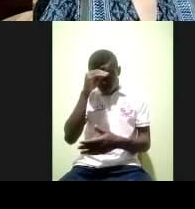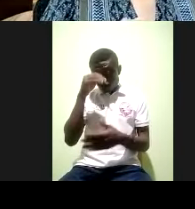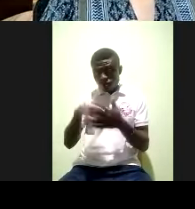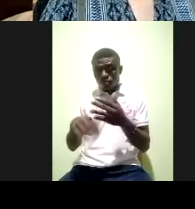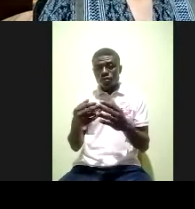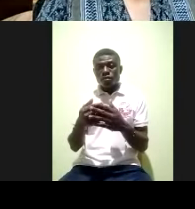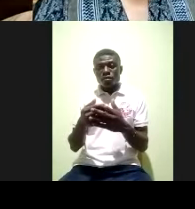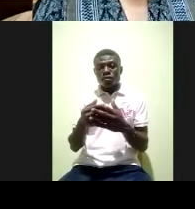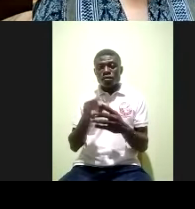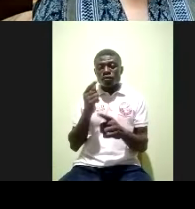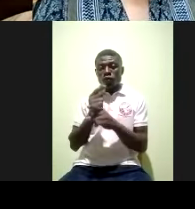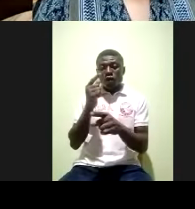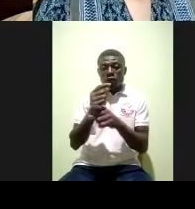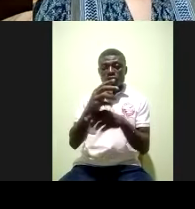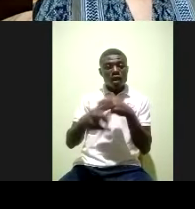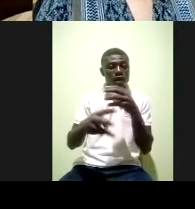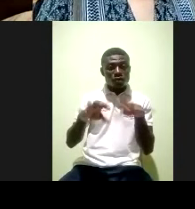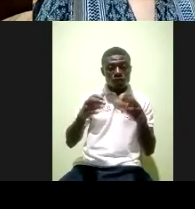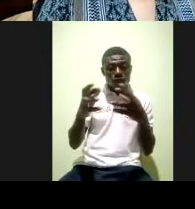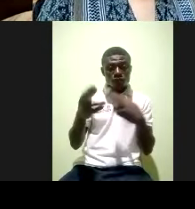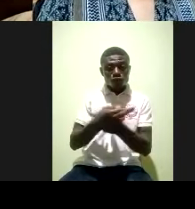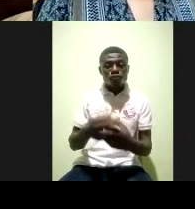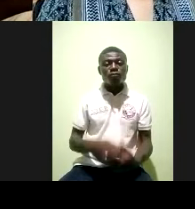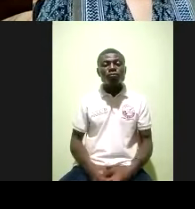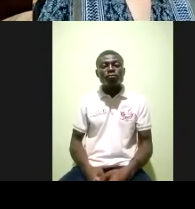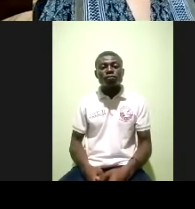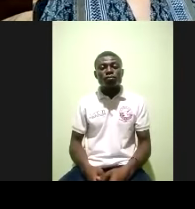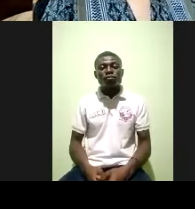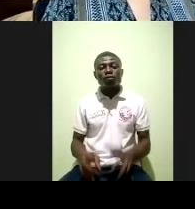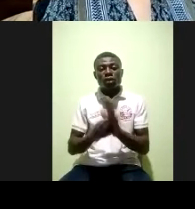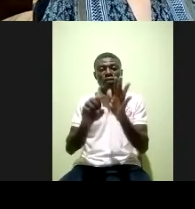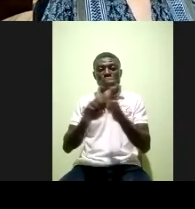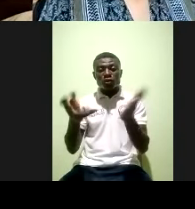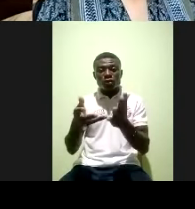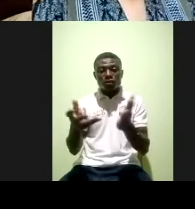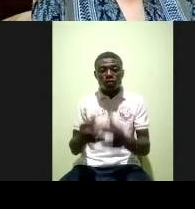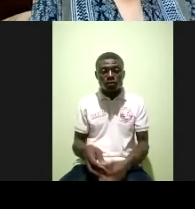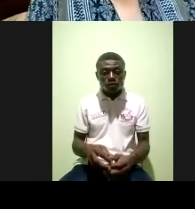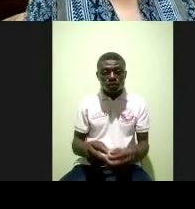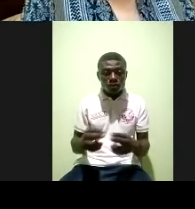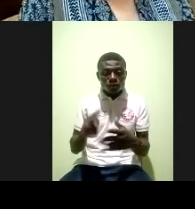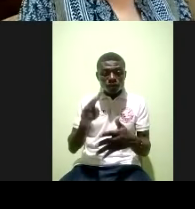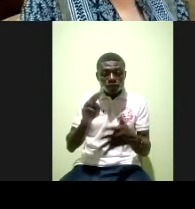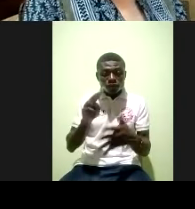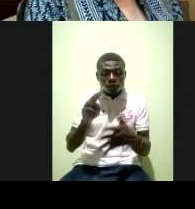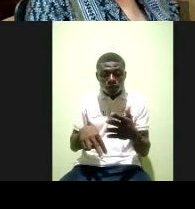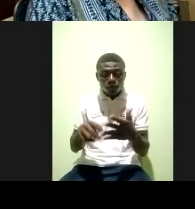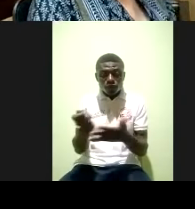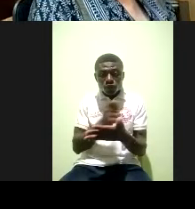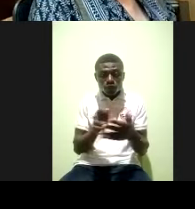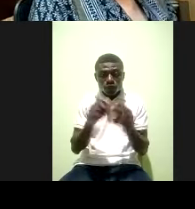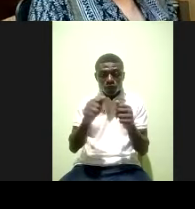or which cannot be sounded out. For example, here, these are reading as well as writing. Can you see